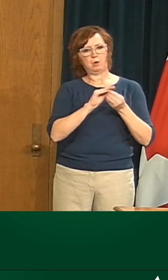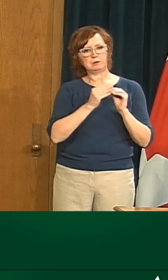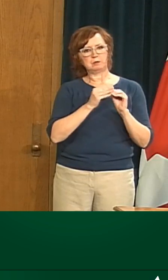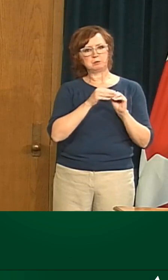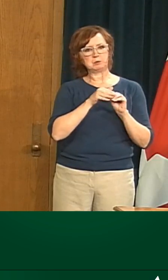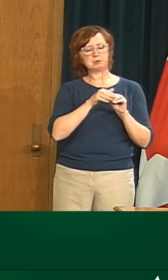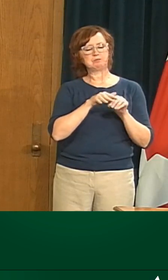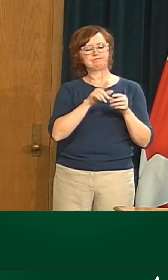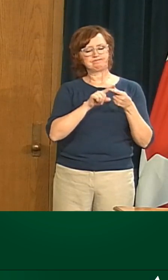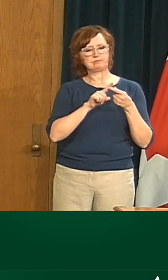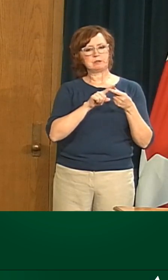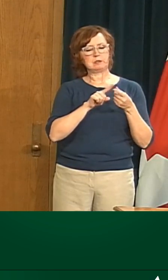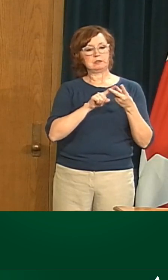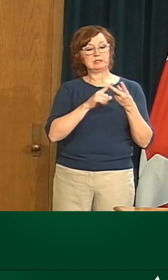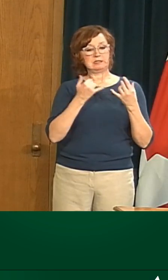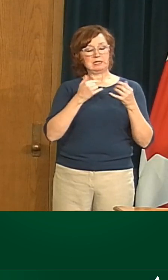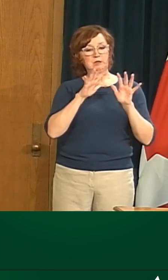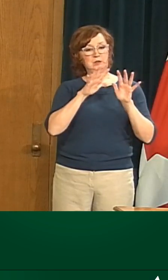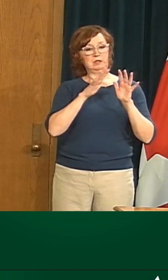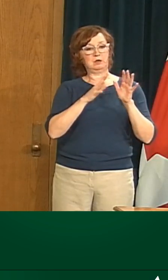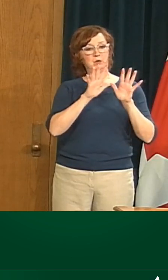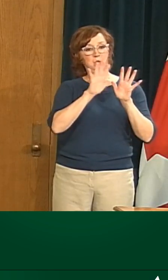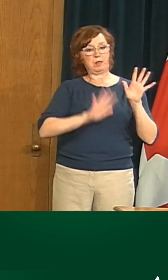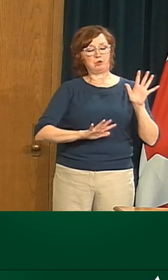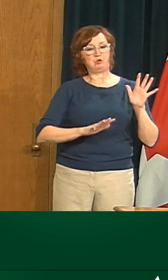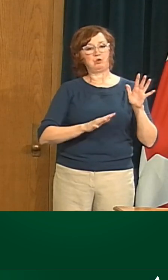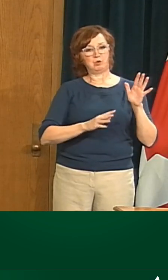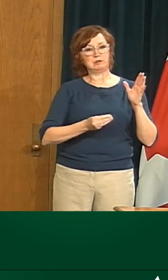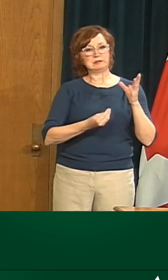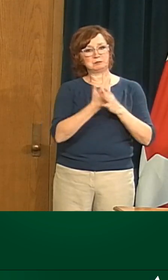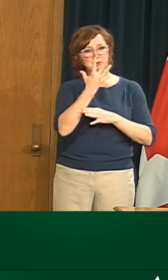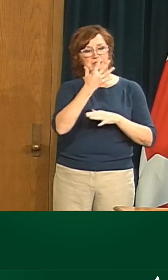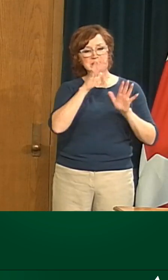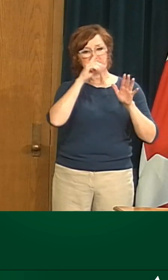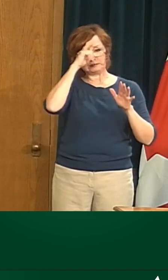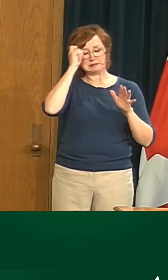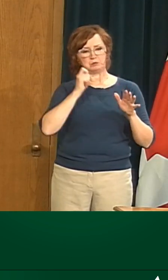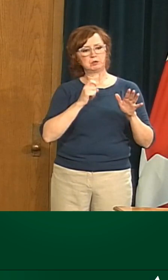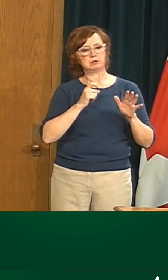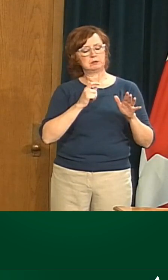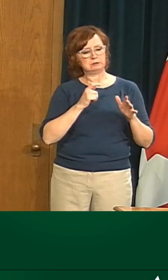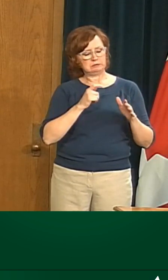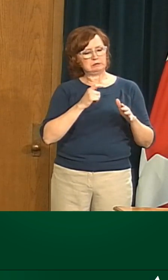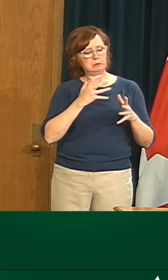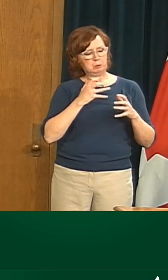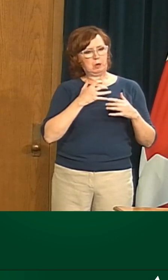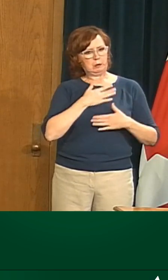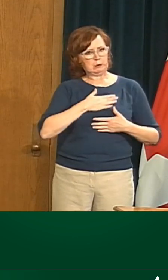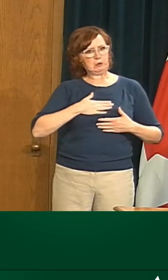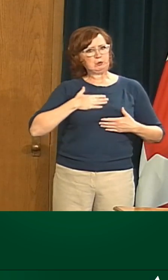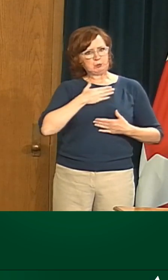that individuals can enjoy the outdoors in a safe manner as possible over the spring and summer.